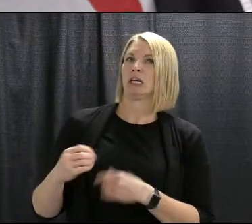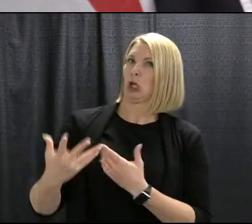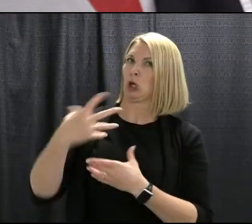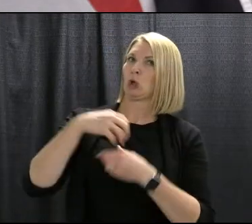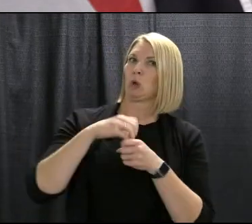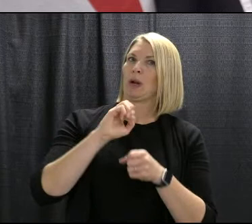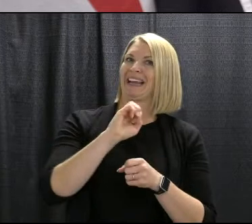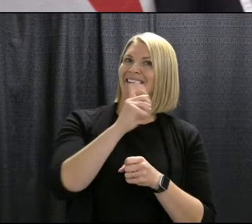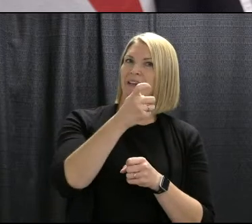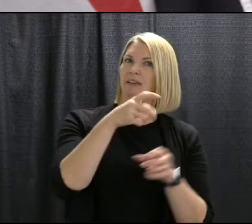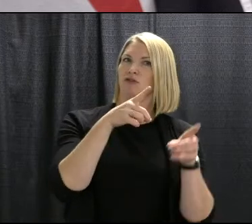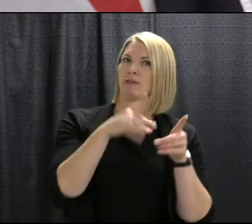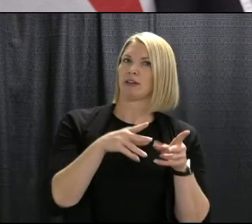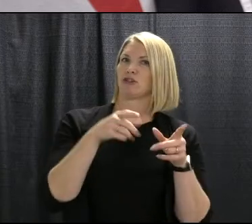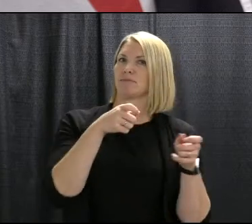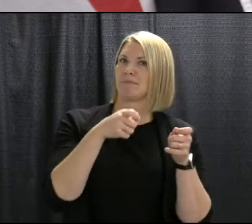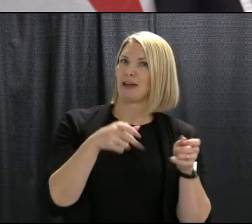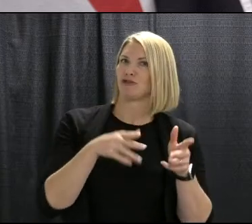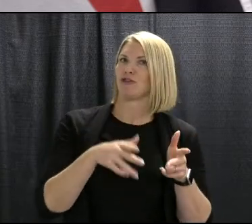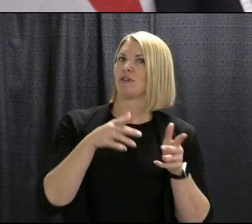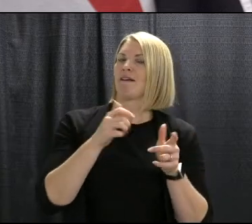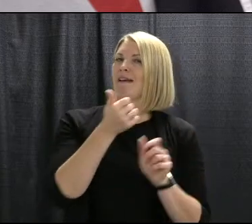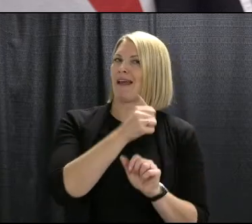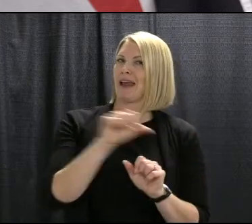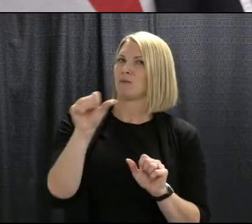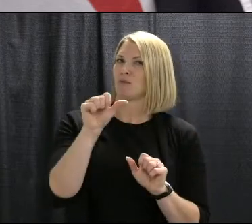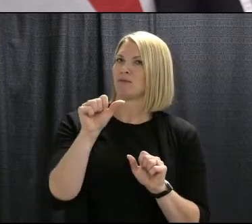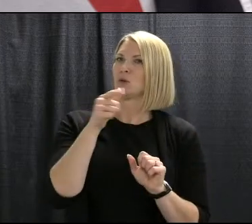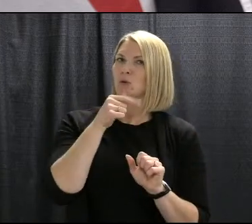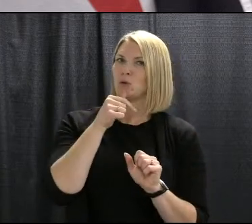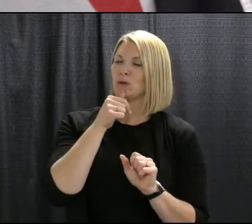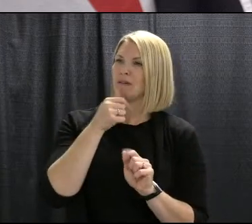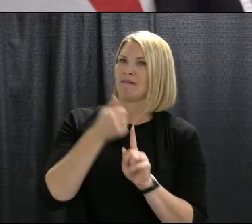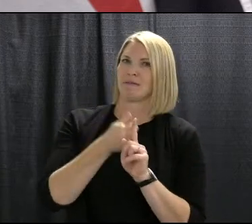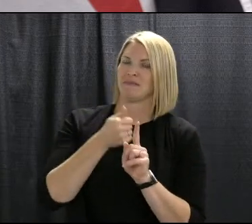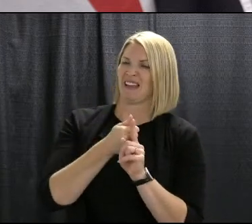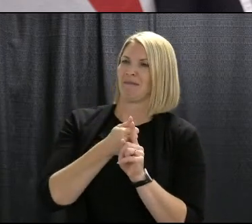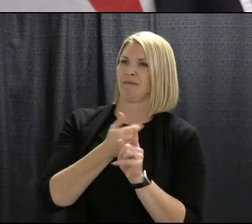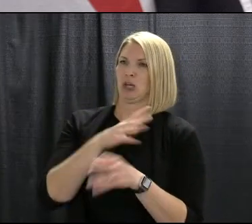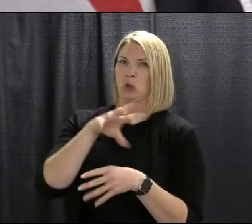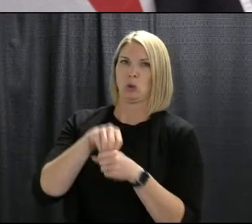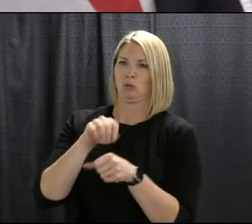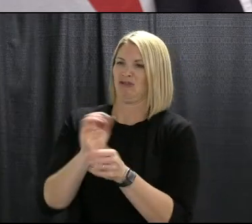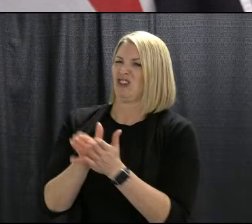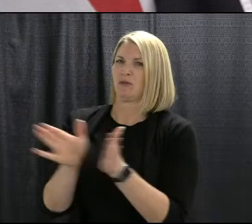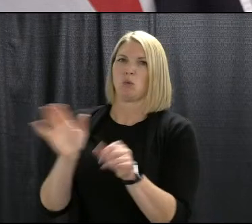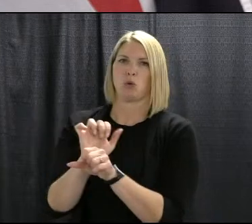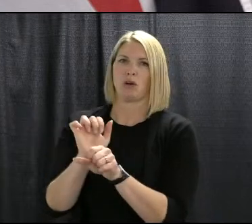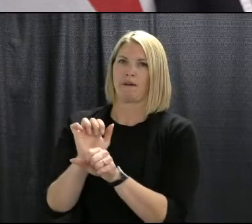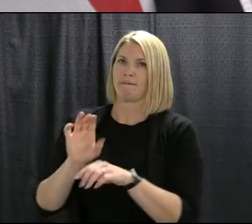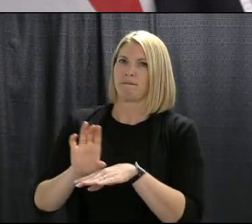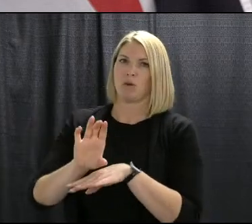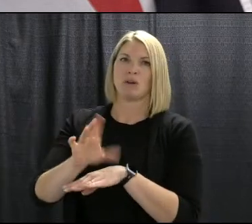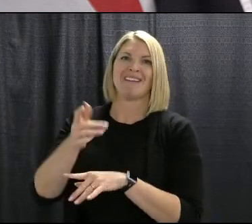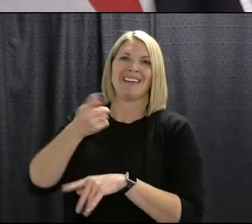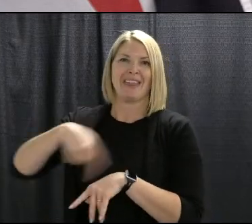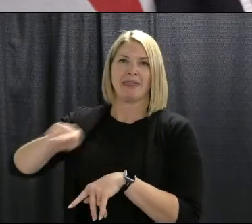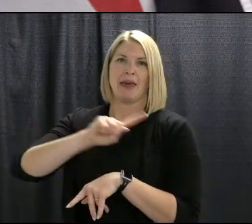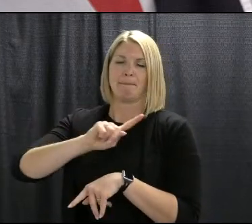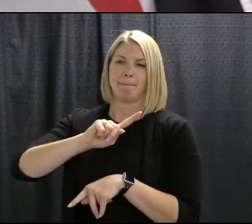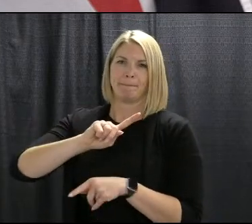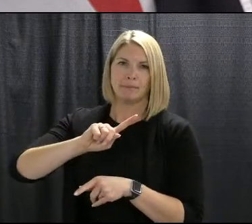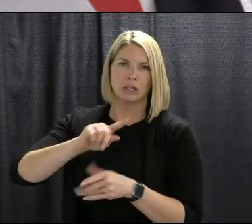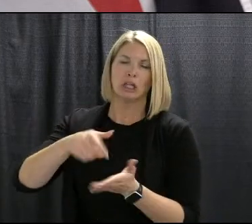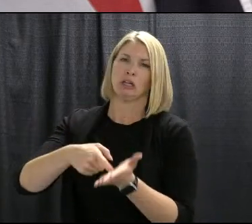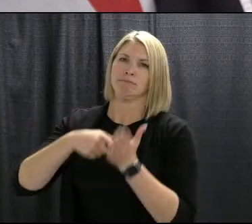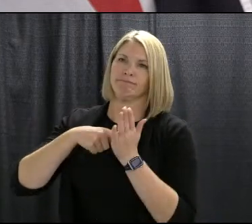executive, are female. We strive to foster a workplace that is supportive of women, including such policies